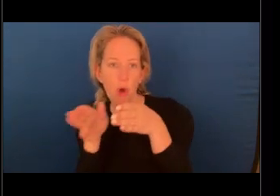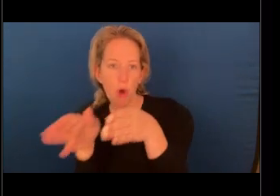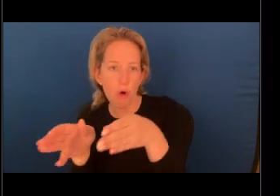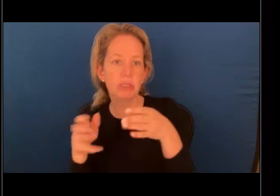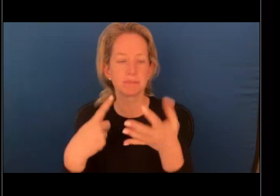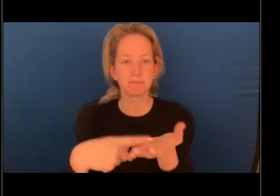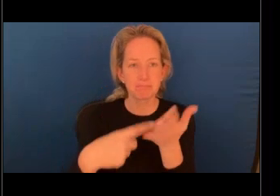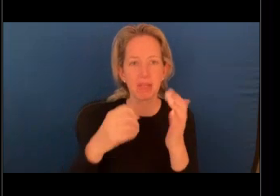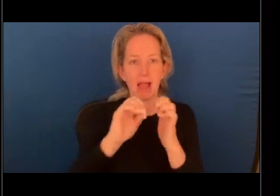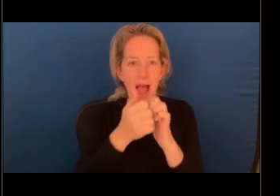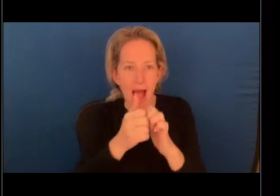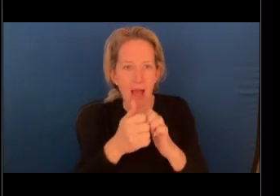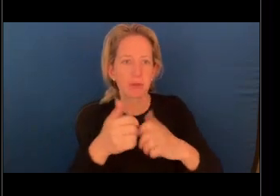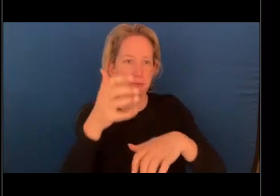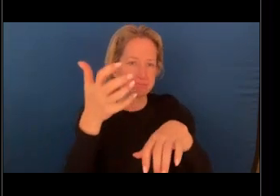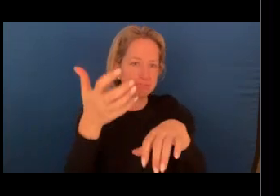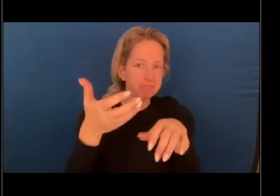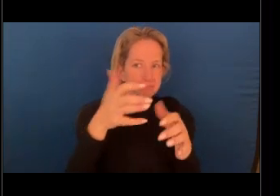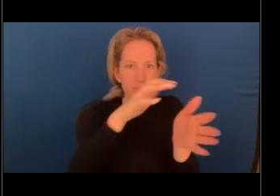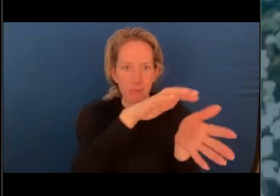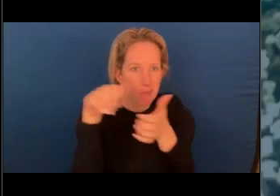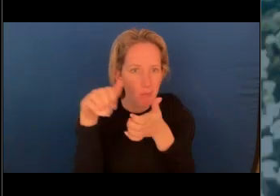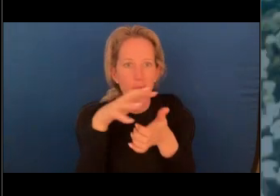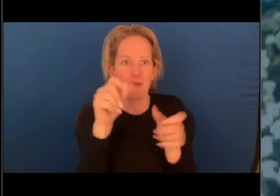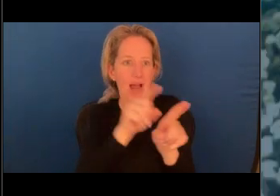repurposing of derelict fishing gear.